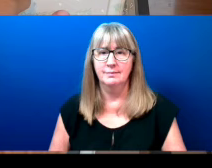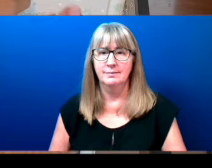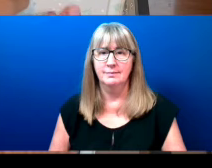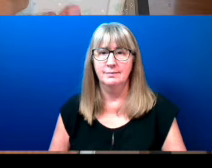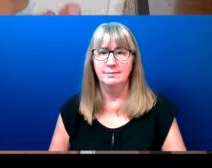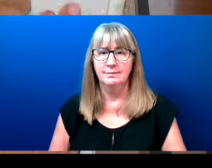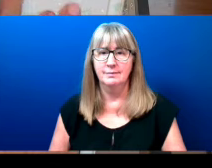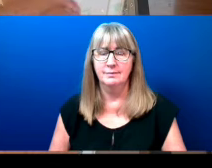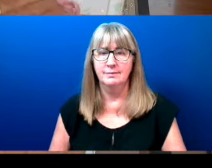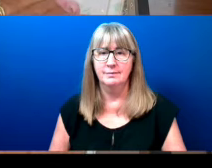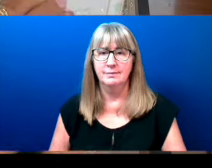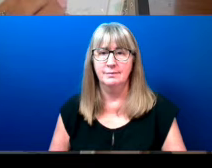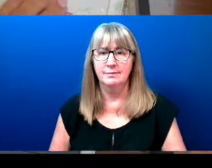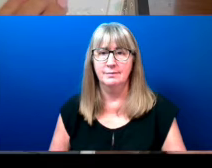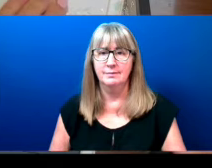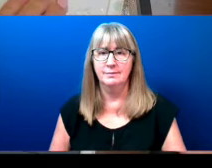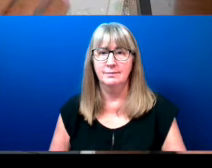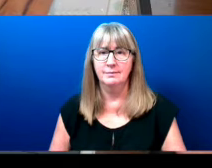Trim those down.